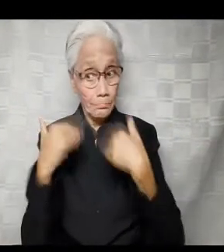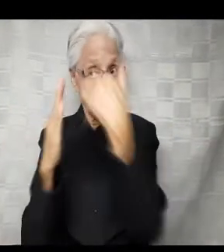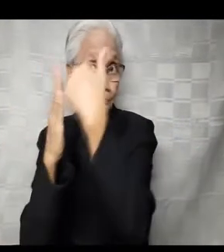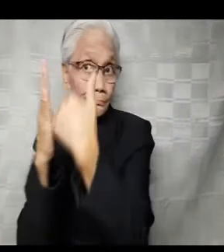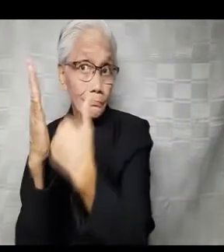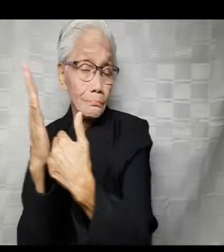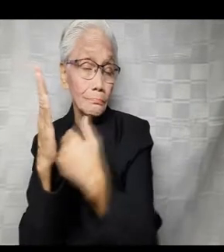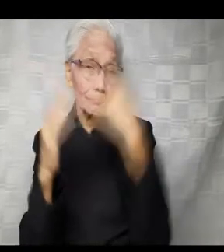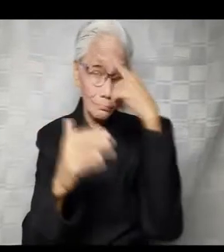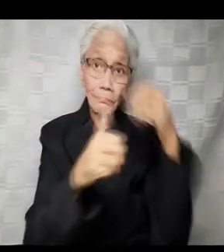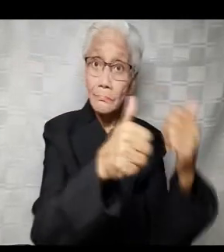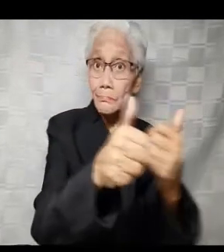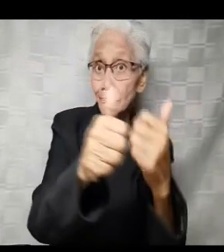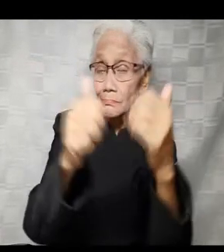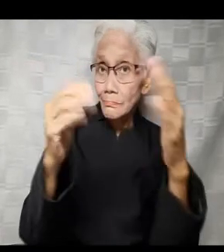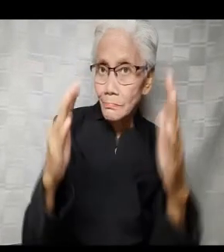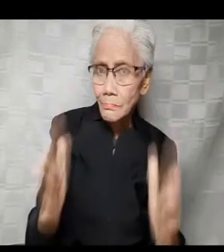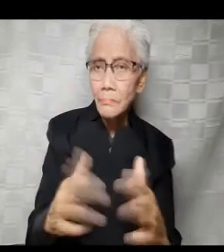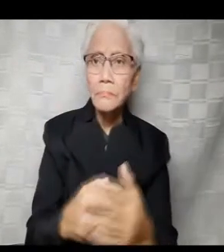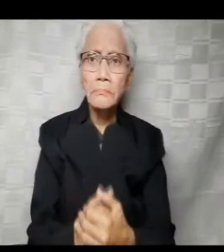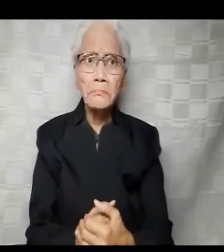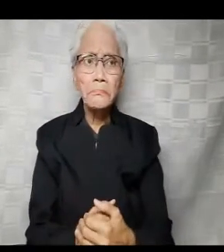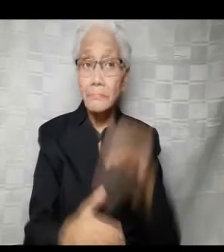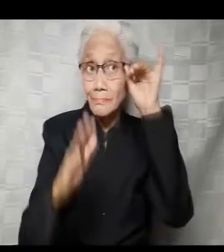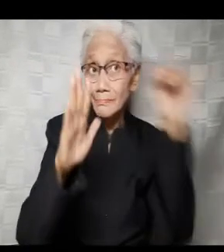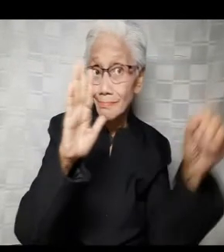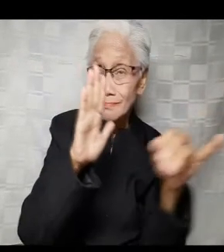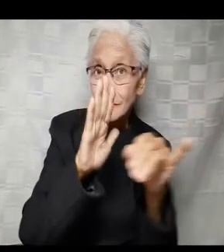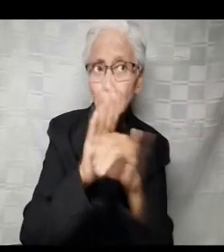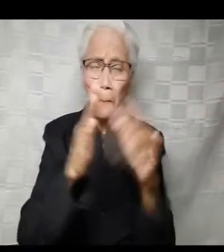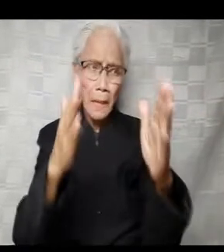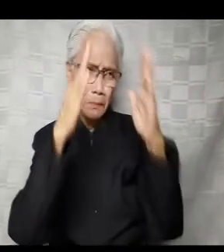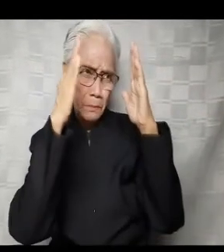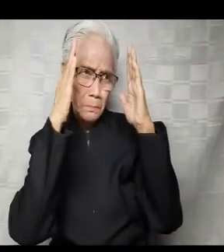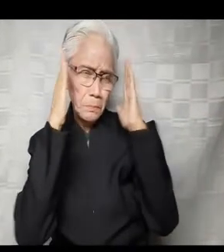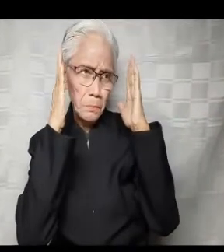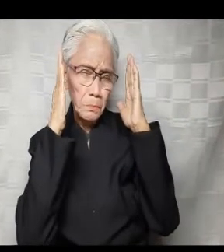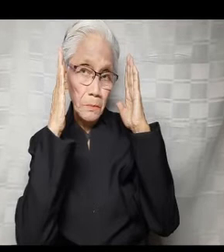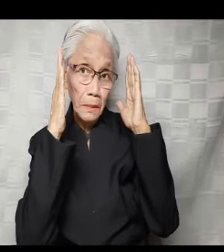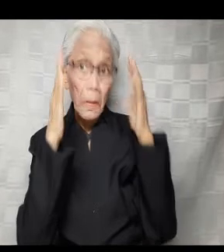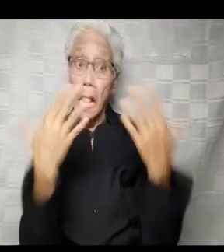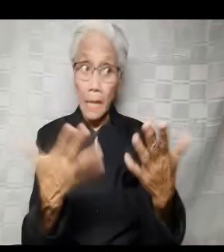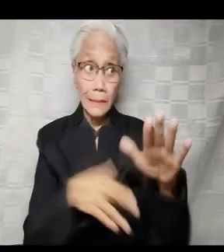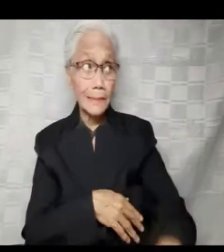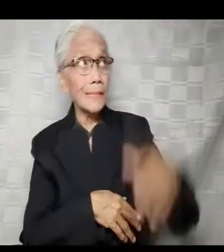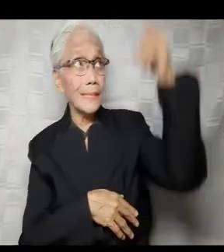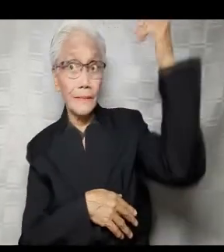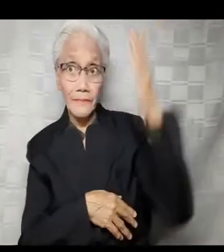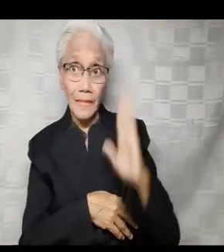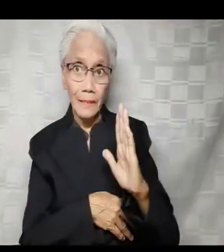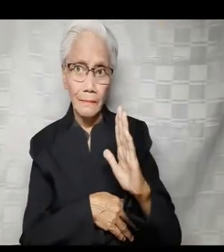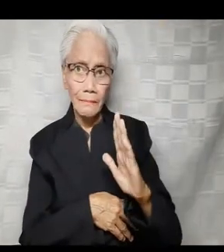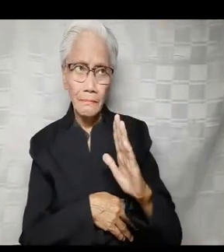you have it, our checklist for living the golden rule principle. Paying attention to our identity